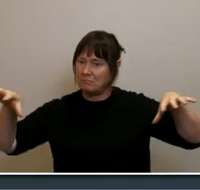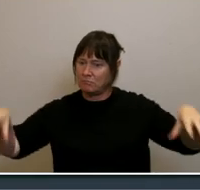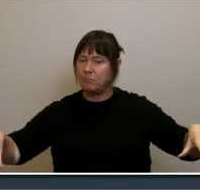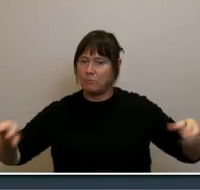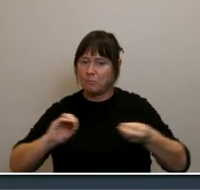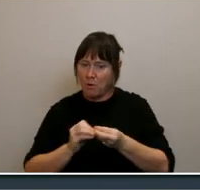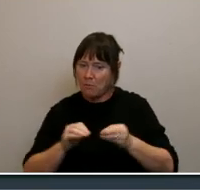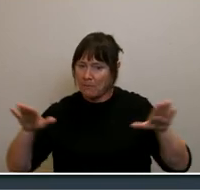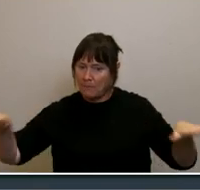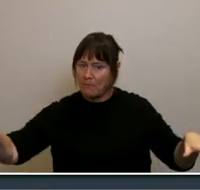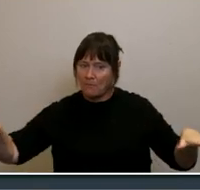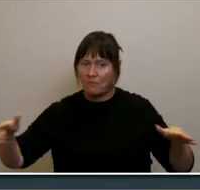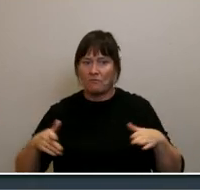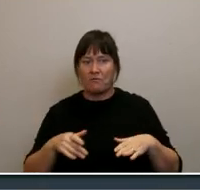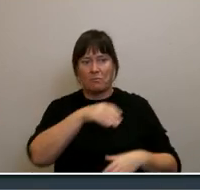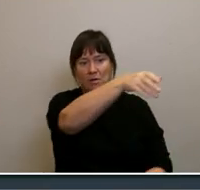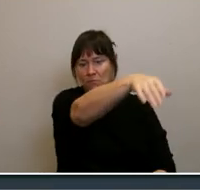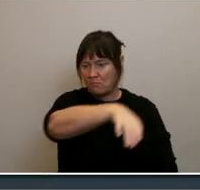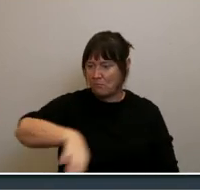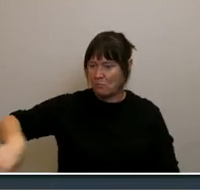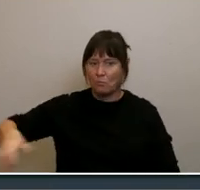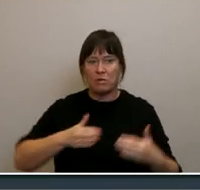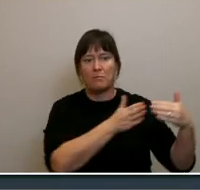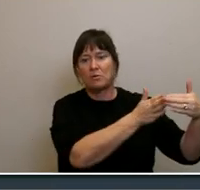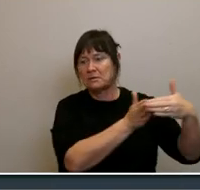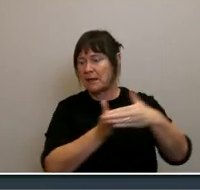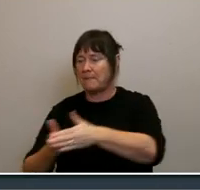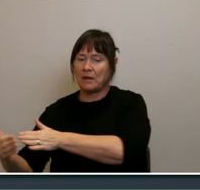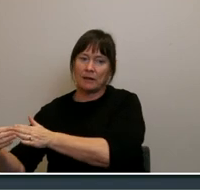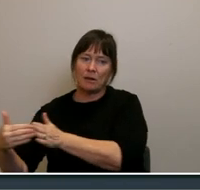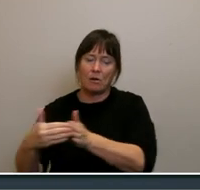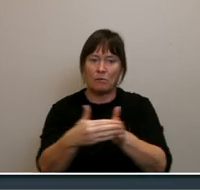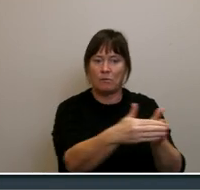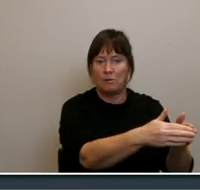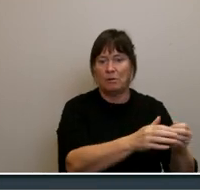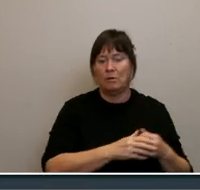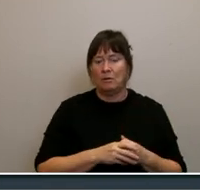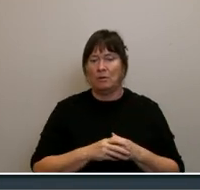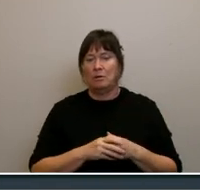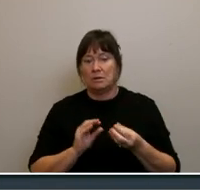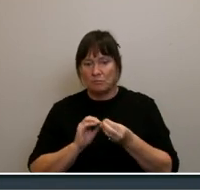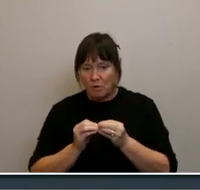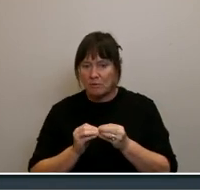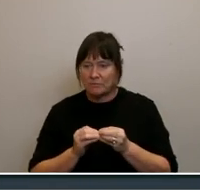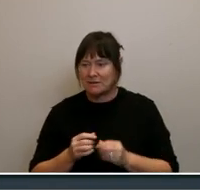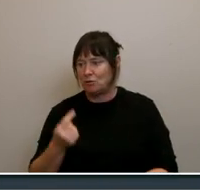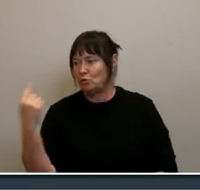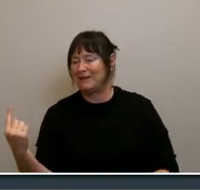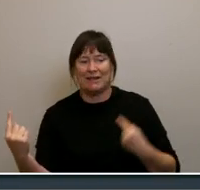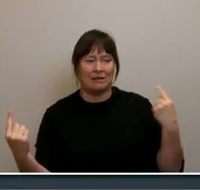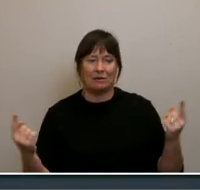The problems they have in the different cells are quite unique and fundamentally different to each other, and that's